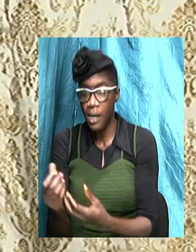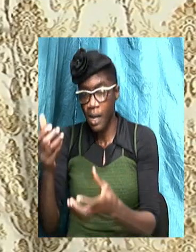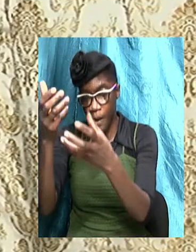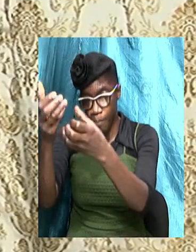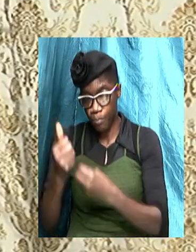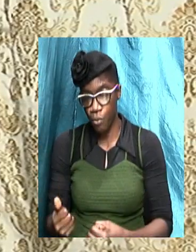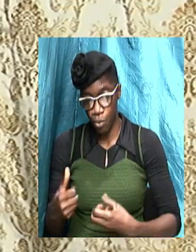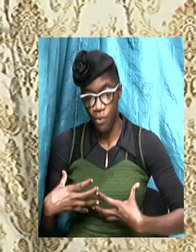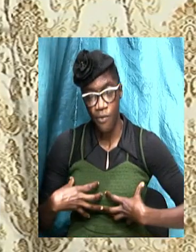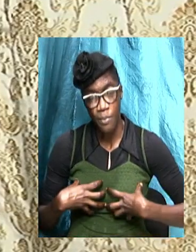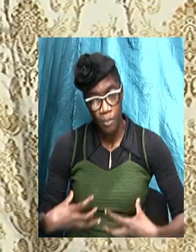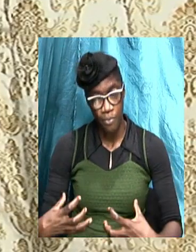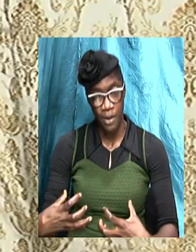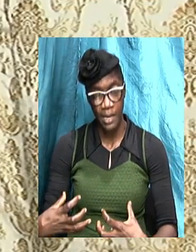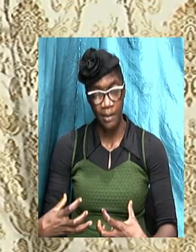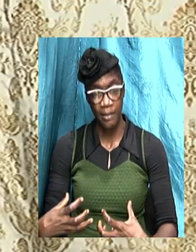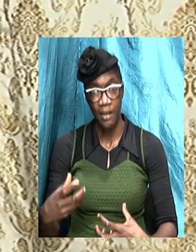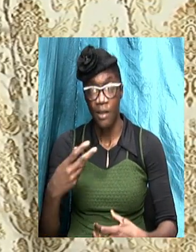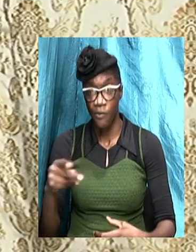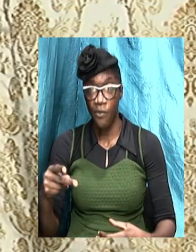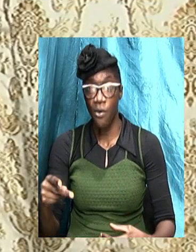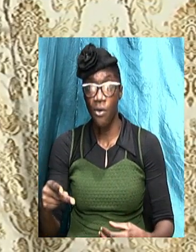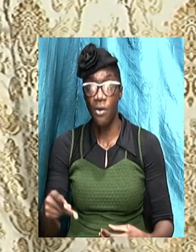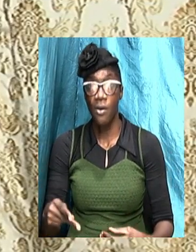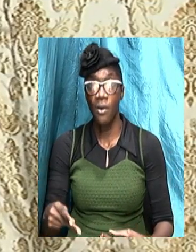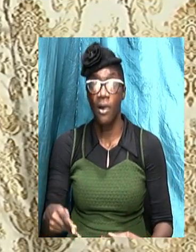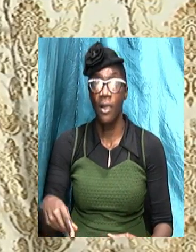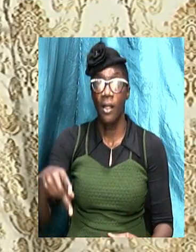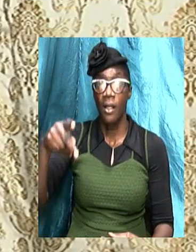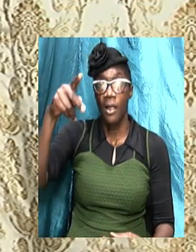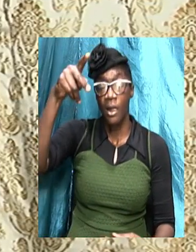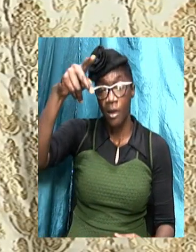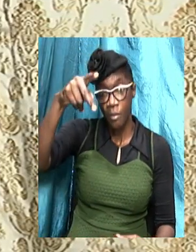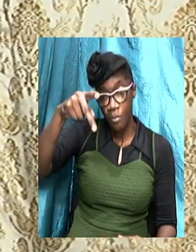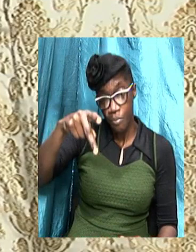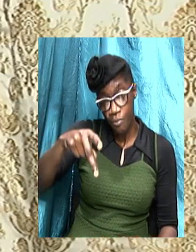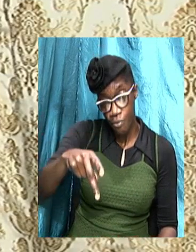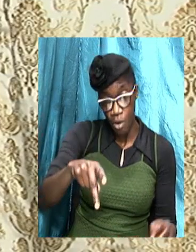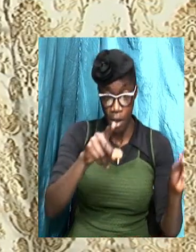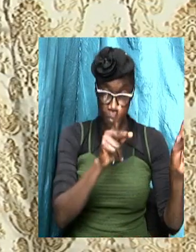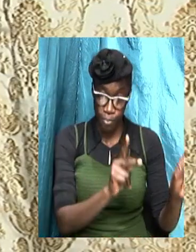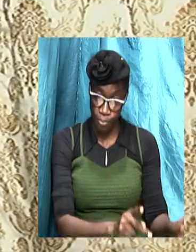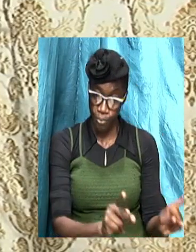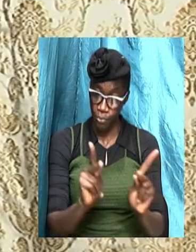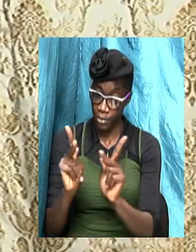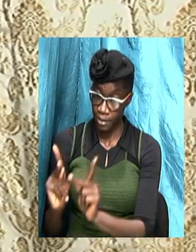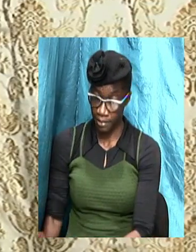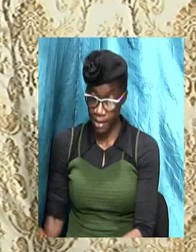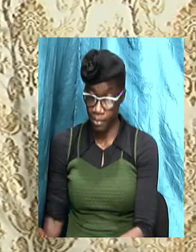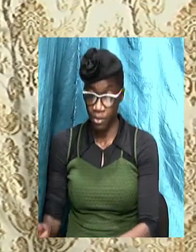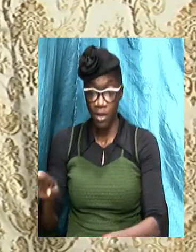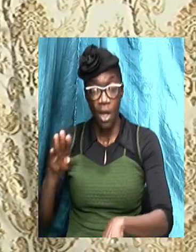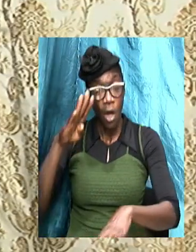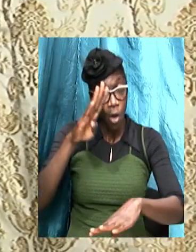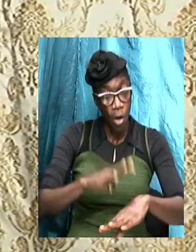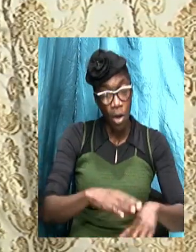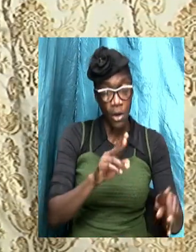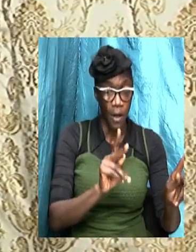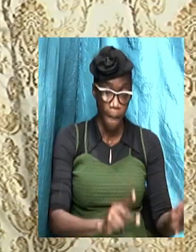for precepts must be up on precepts